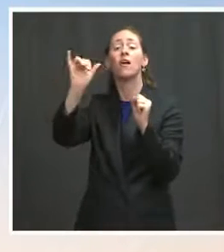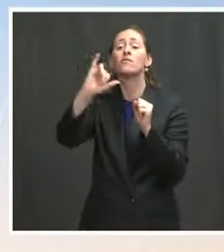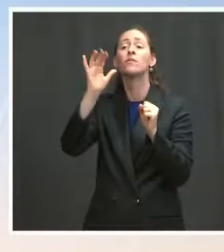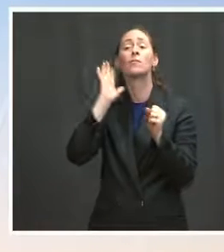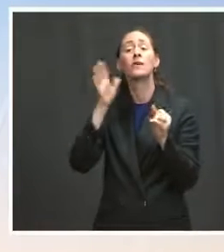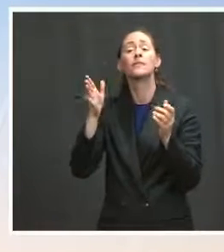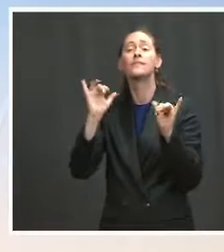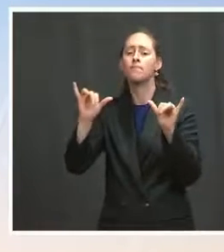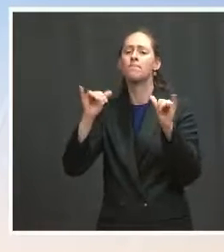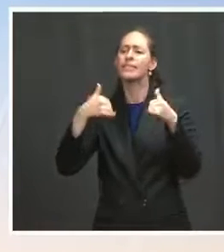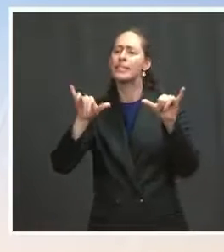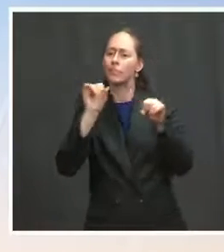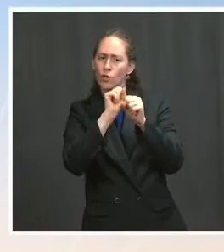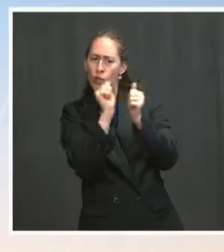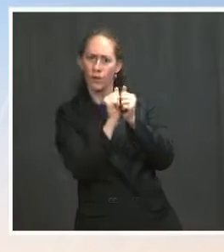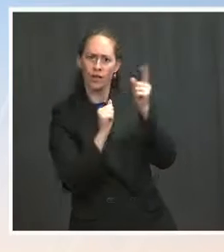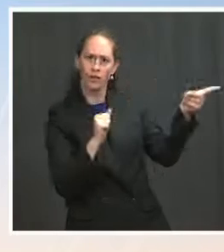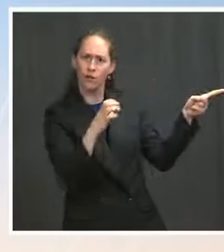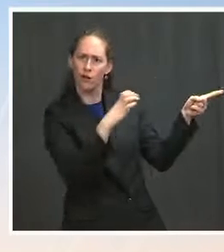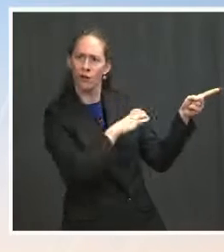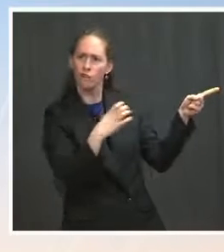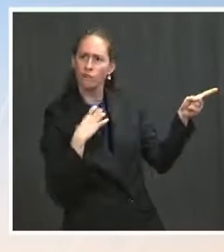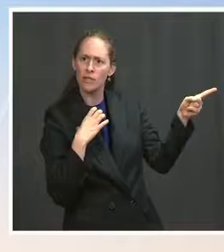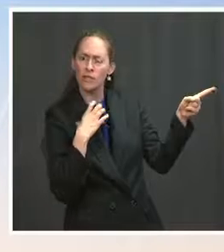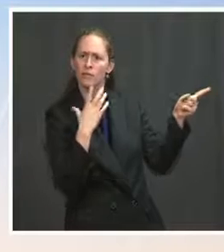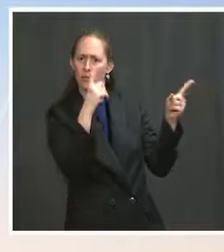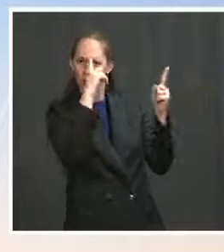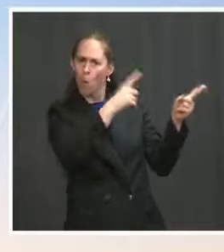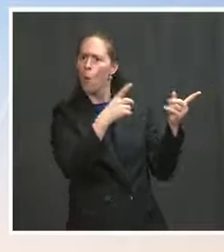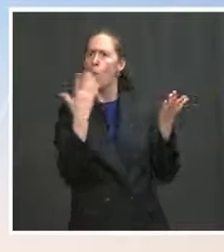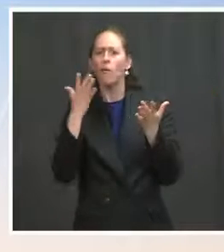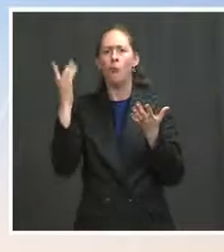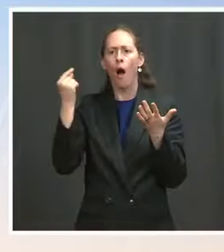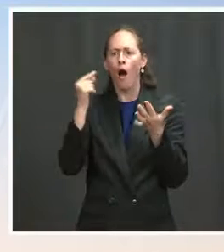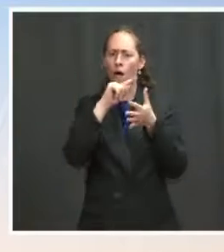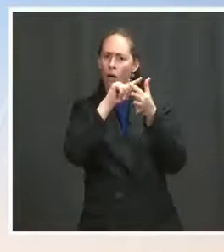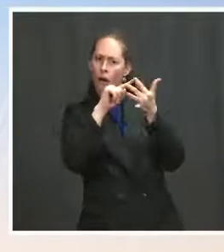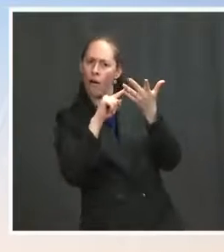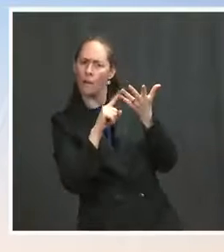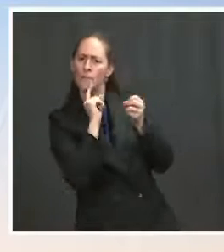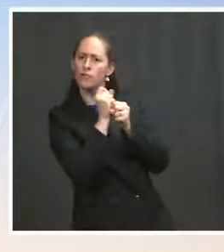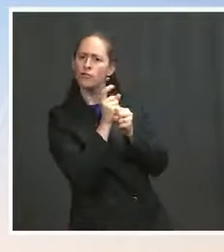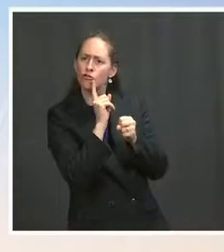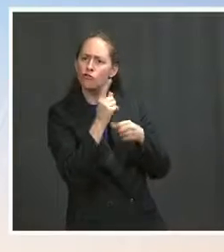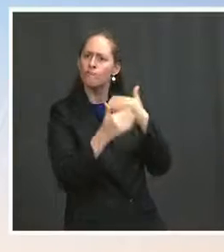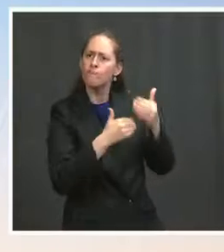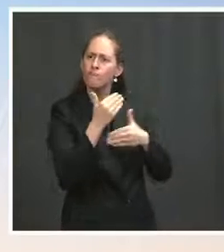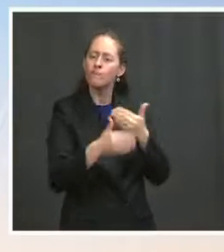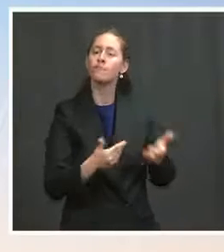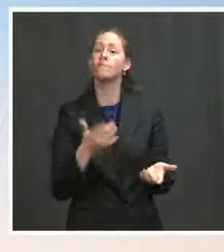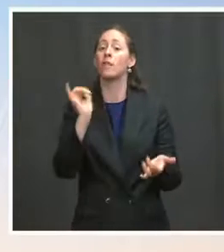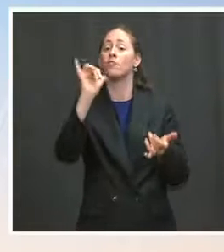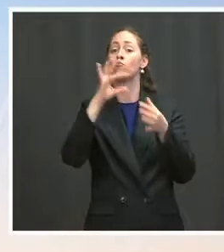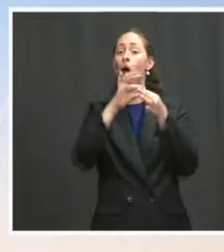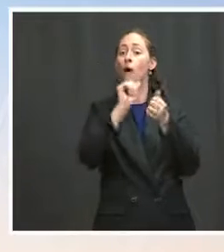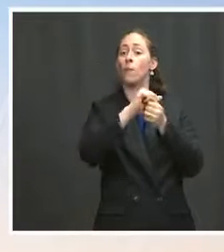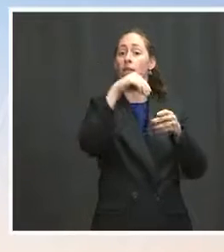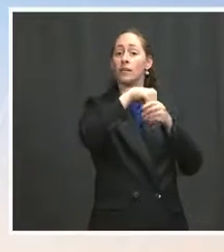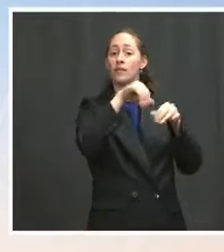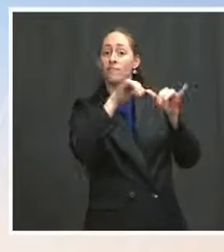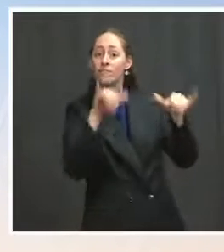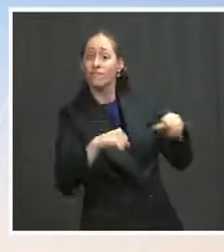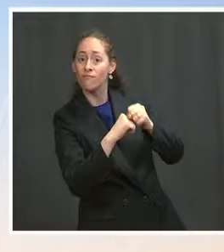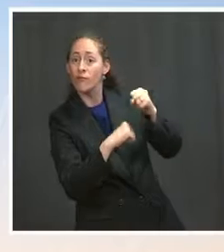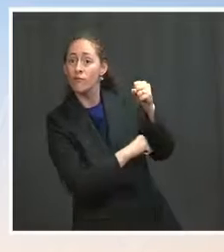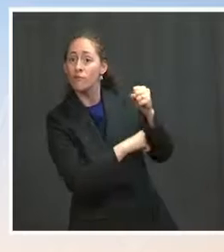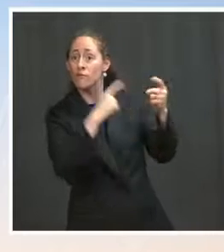Congress about moving his agenda forward, whether it's the bipartisan infrastructure agreement just announced yesterday or the budget